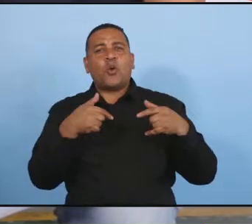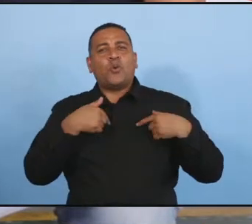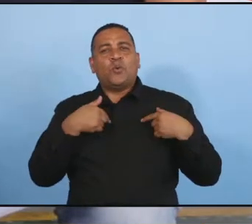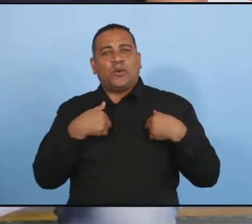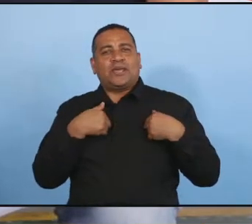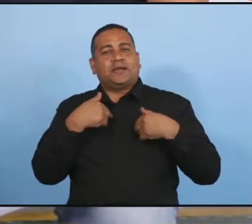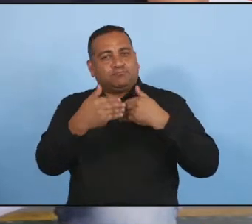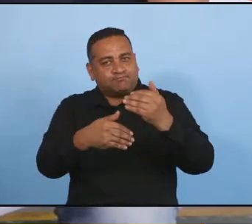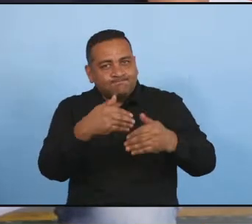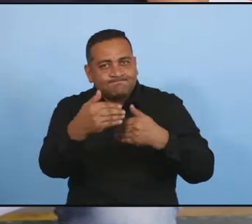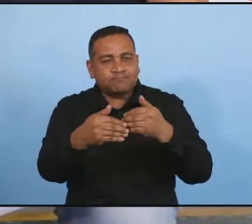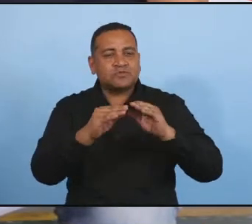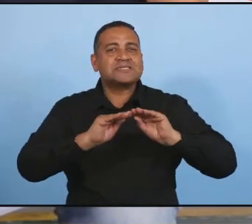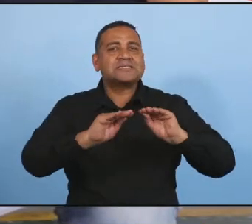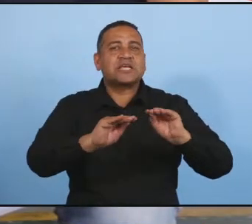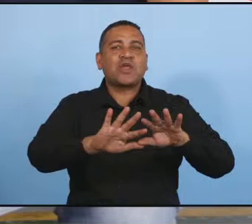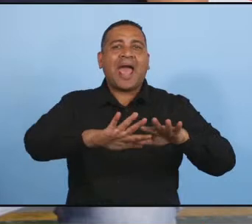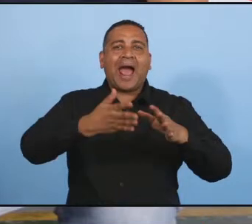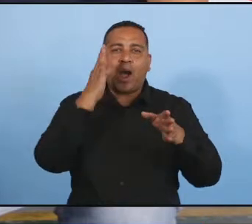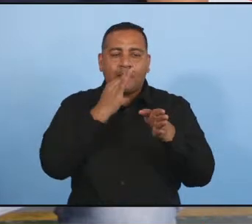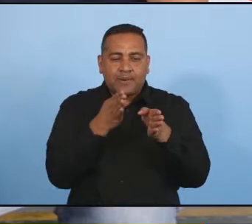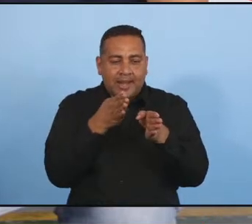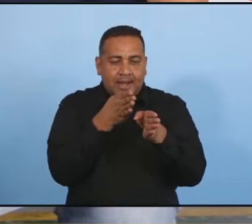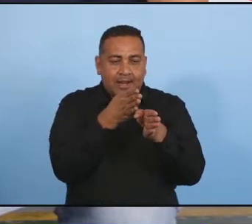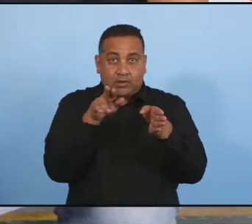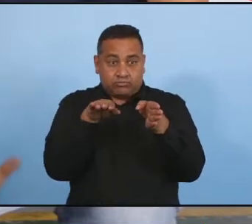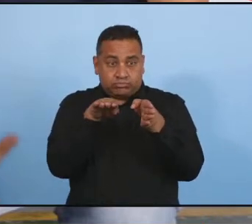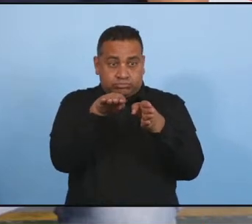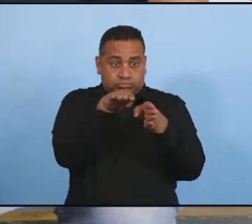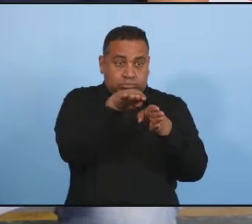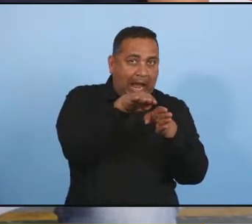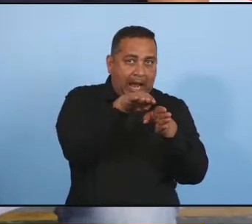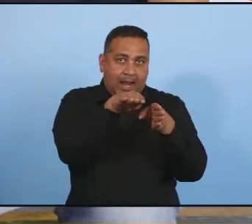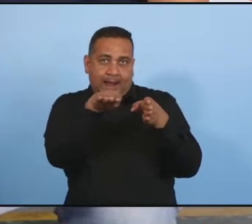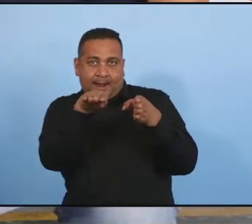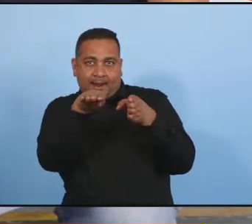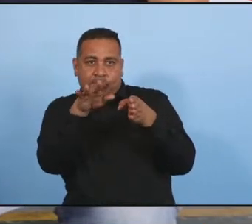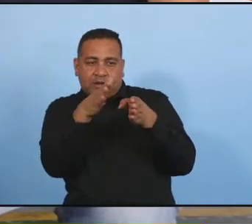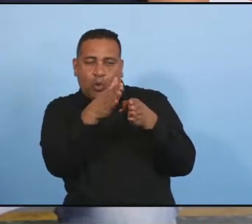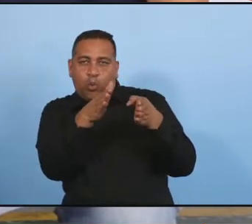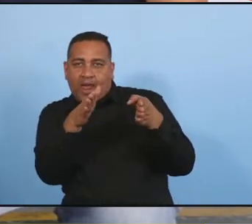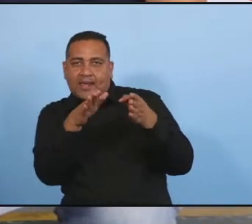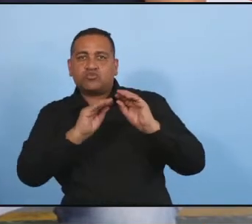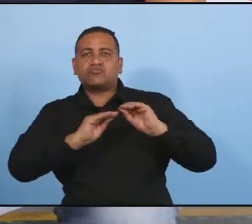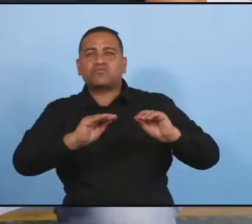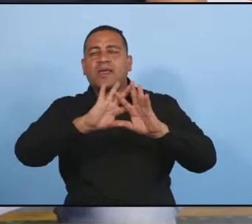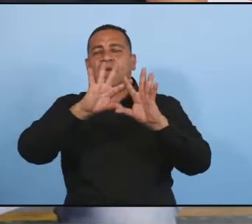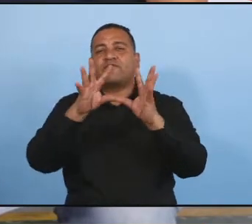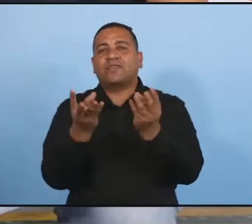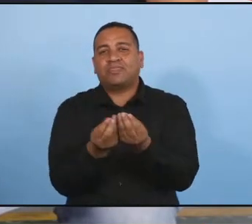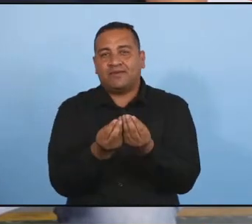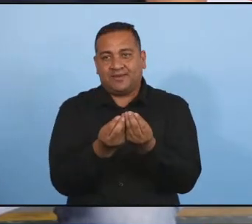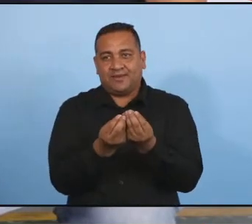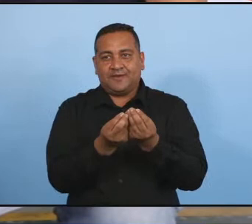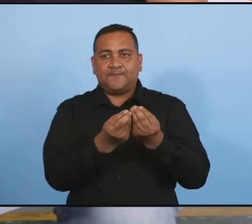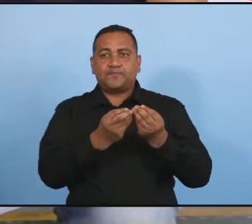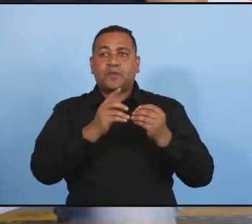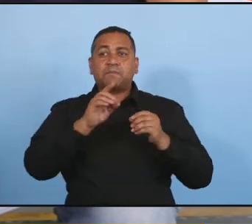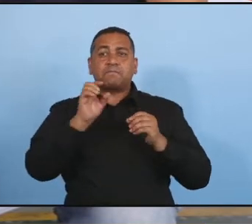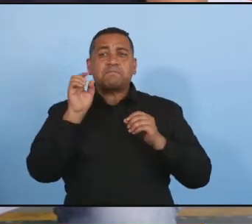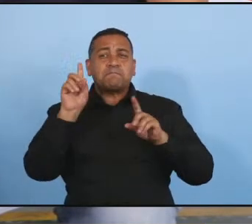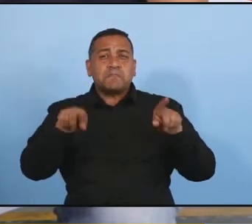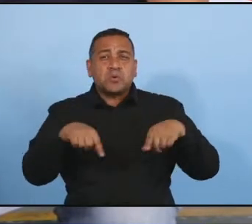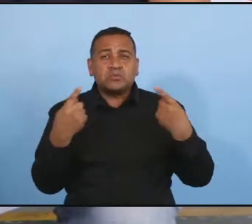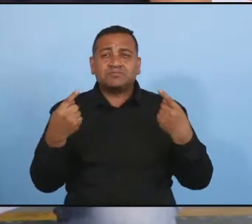that going. To everything, to audio amplifiers, you know, just have some music blaring and it's just a lot of fun.